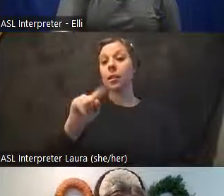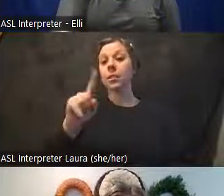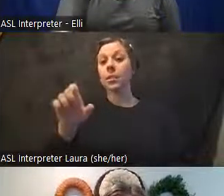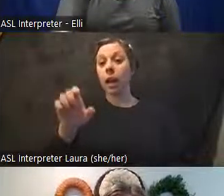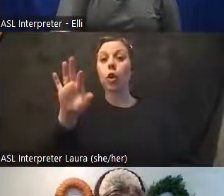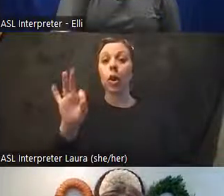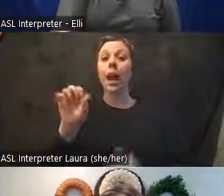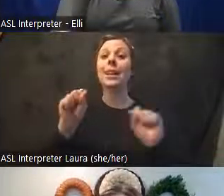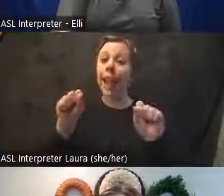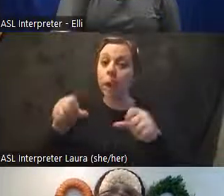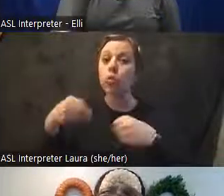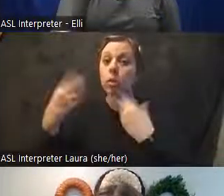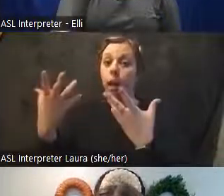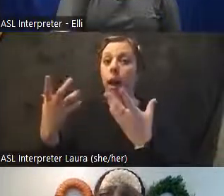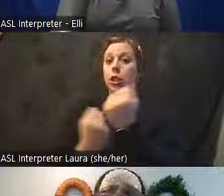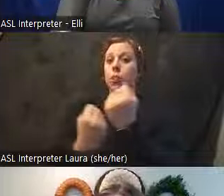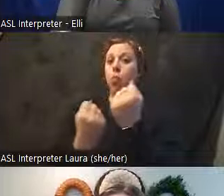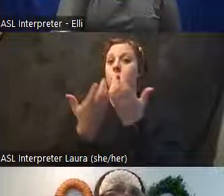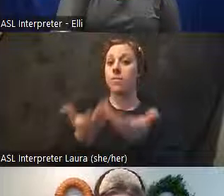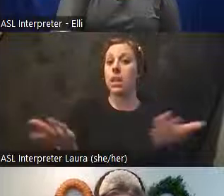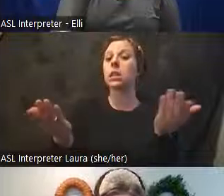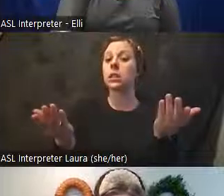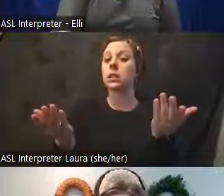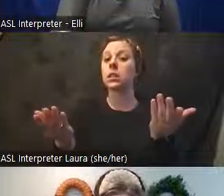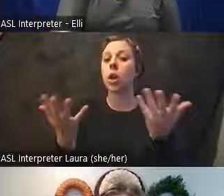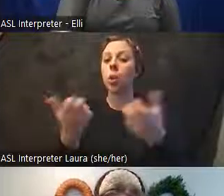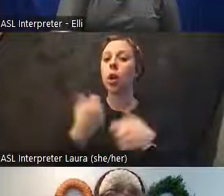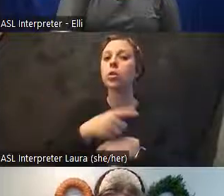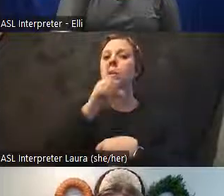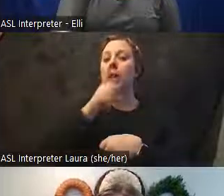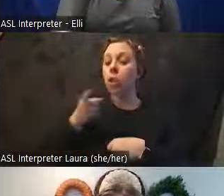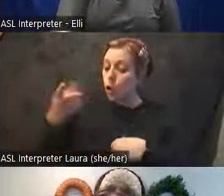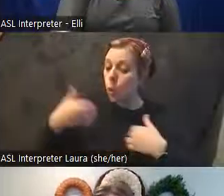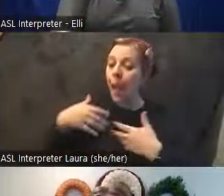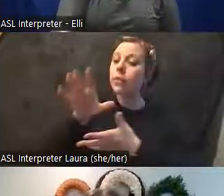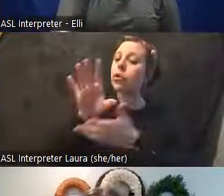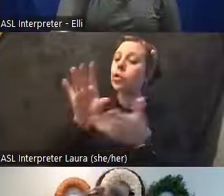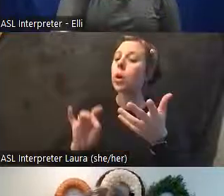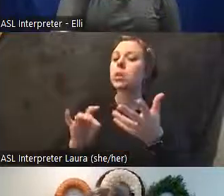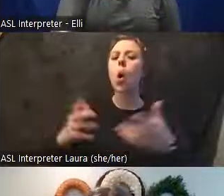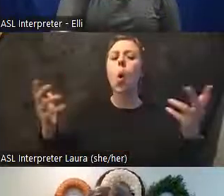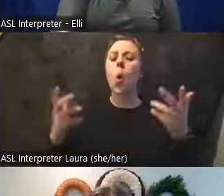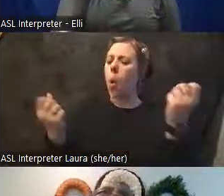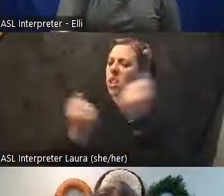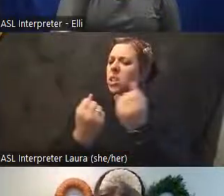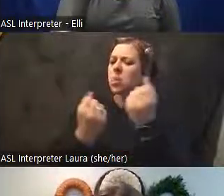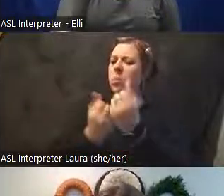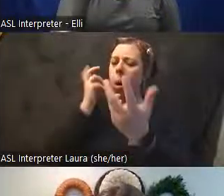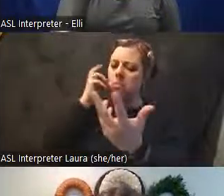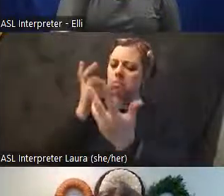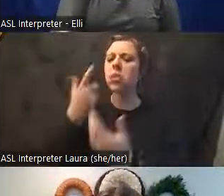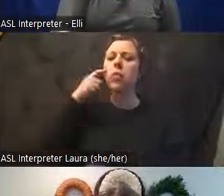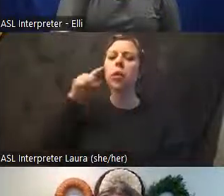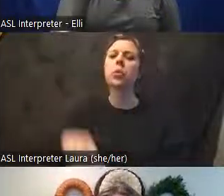for students and giving them voice and choice in choosing what supportive measures are best for